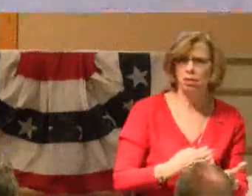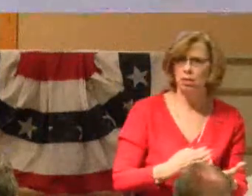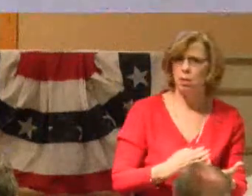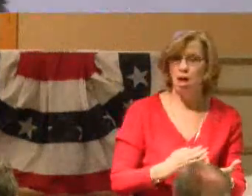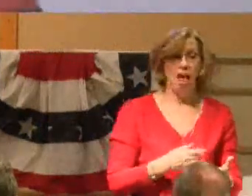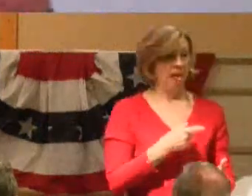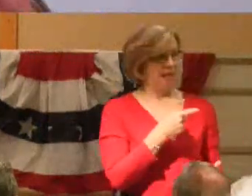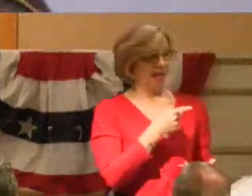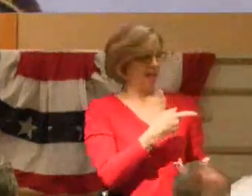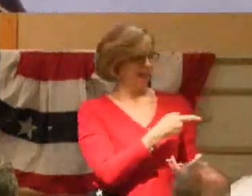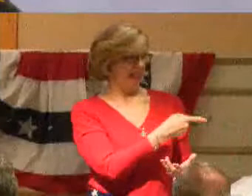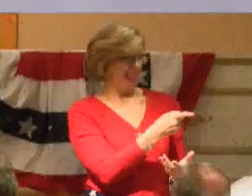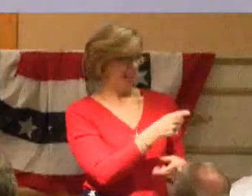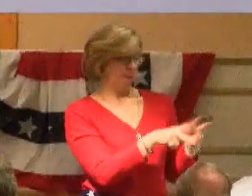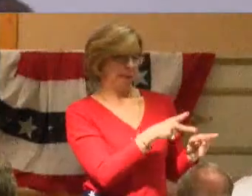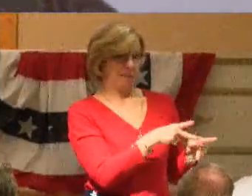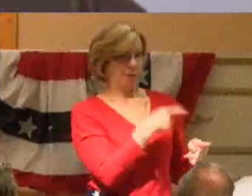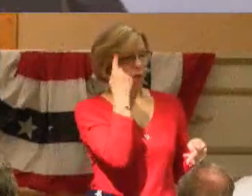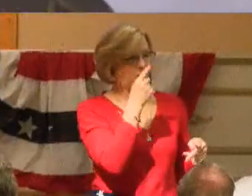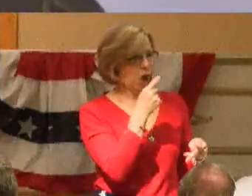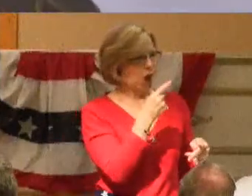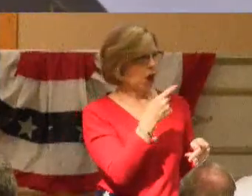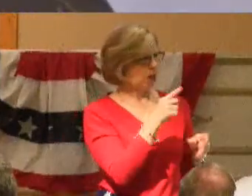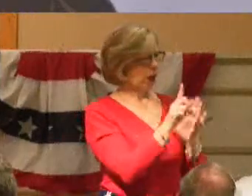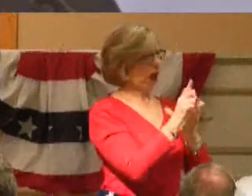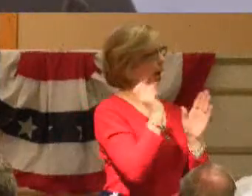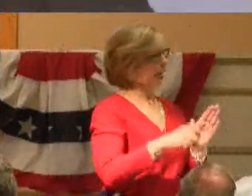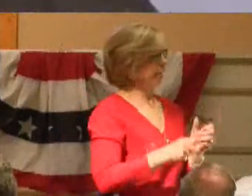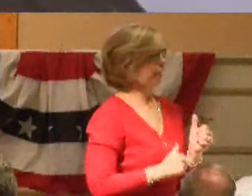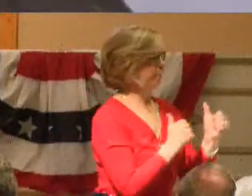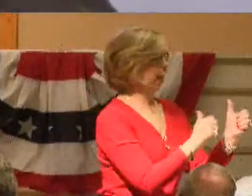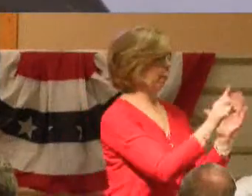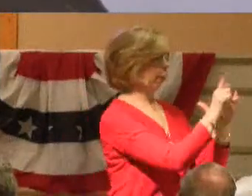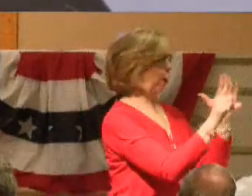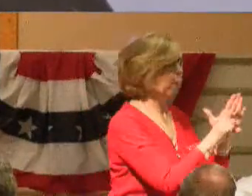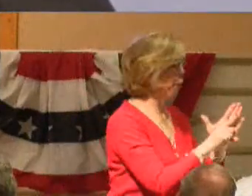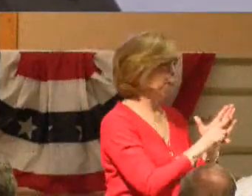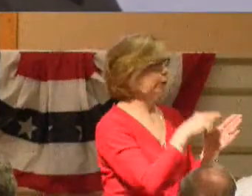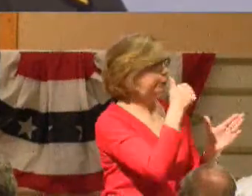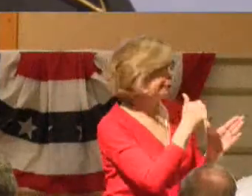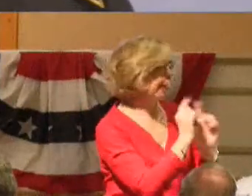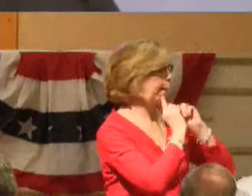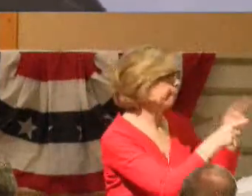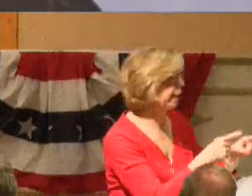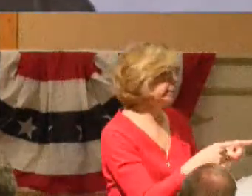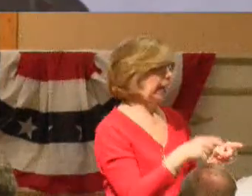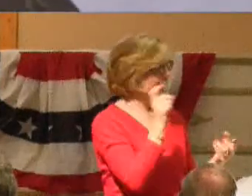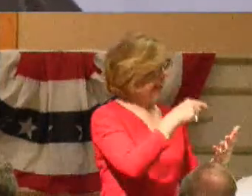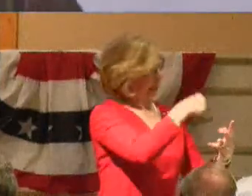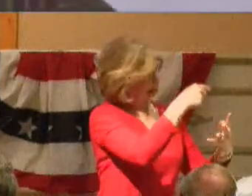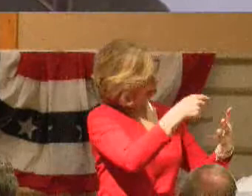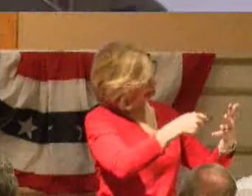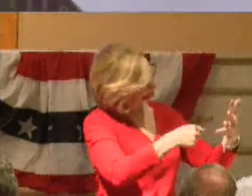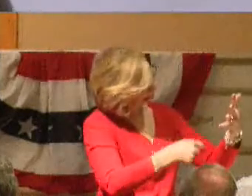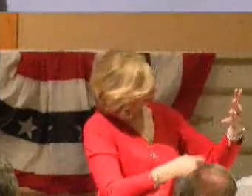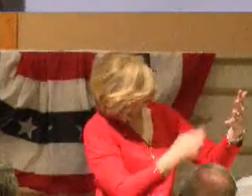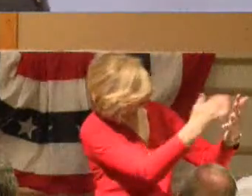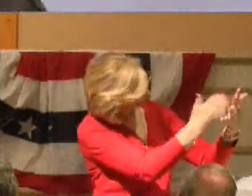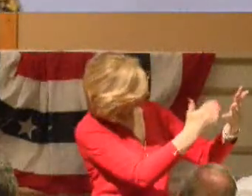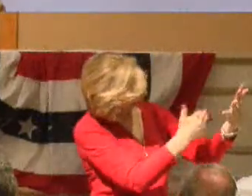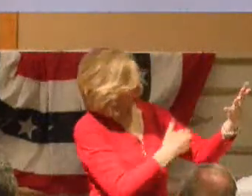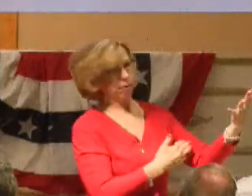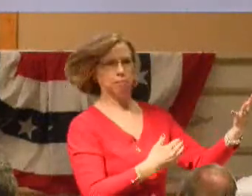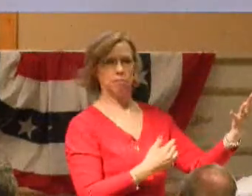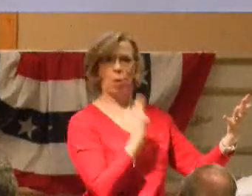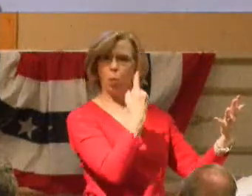follow the law, they thought, in order to be saved. If I'm going to be one of God's children, I've got to do this, I've got to do this, I've got to do something else. And